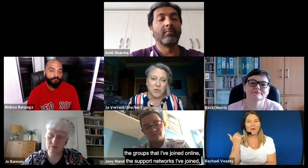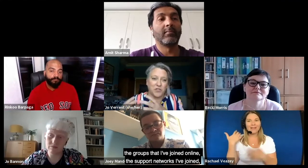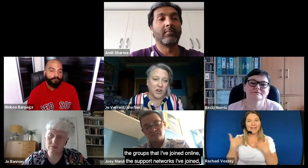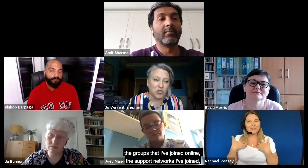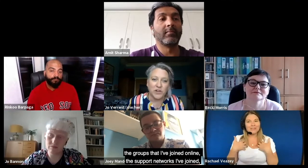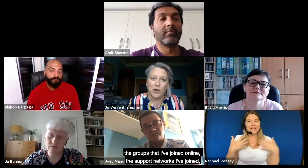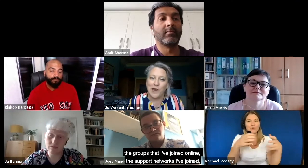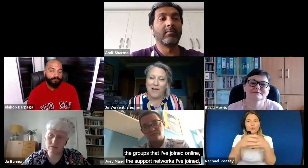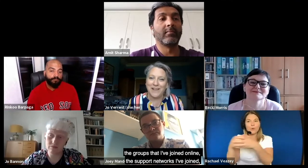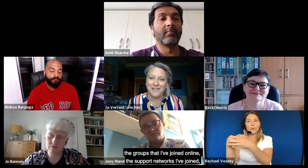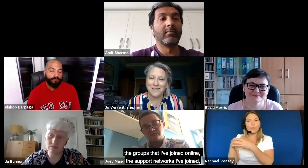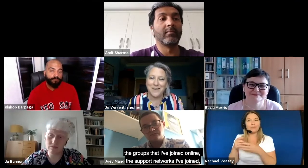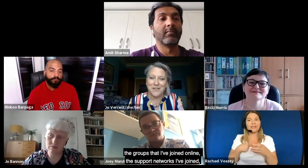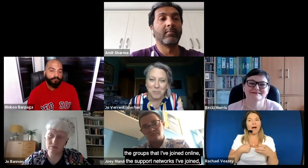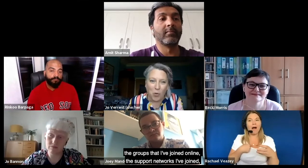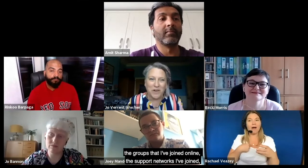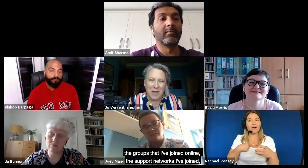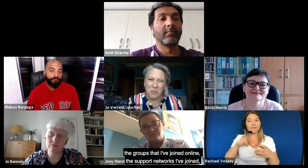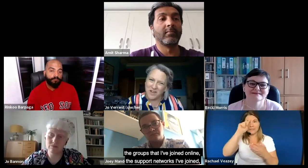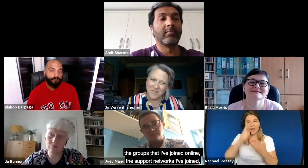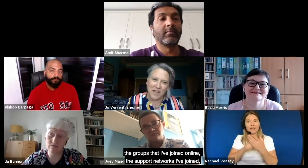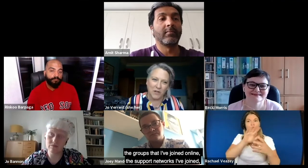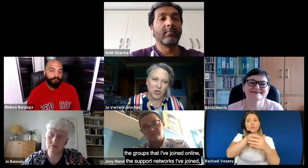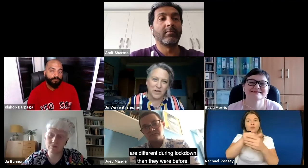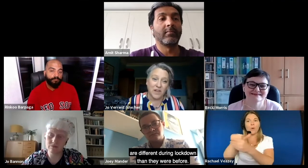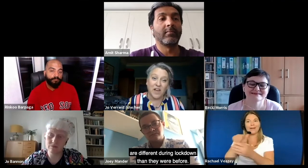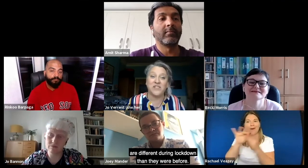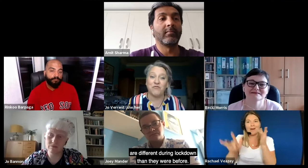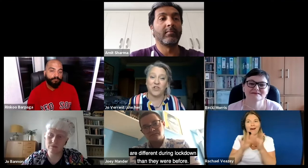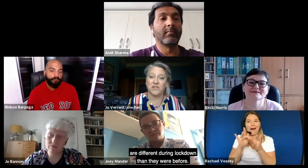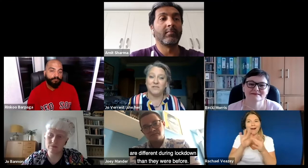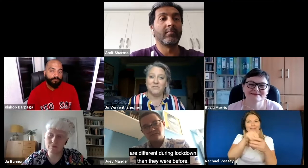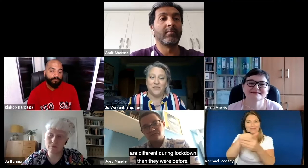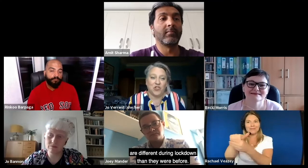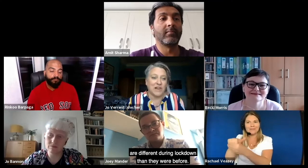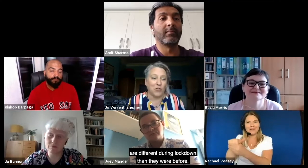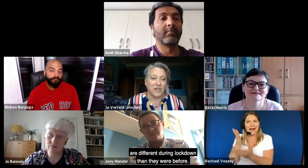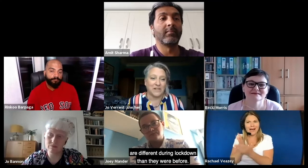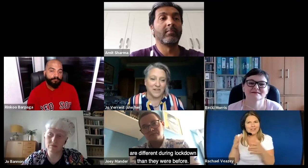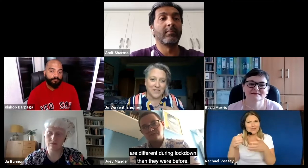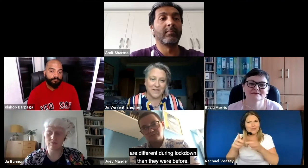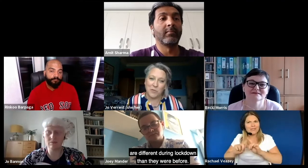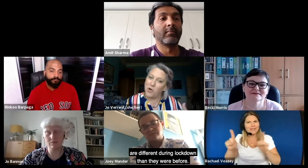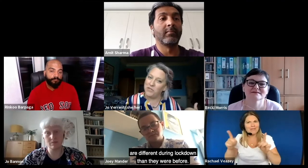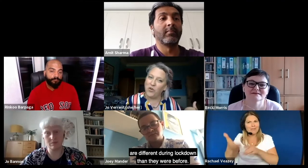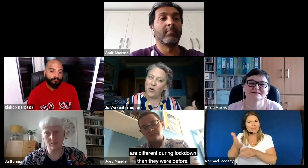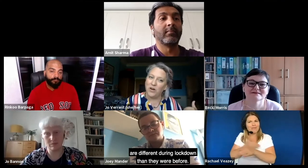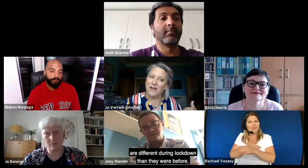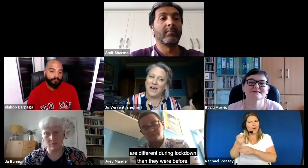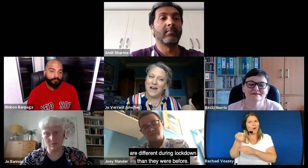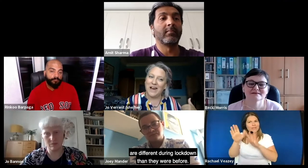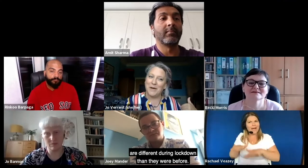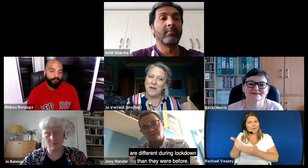interesting, the groups that I've joined online, the support networks that I've joined are different during lockdown than they were